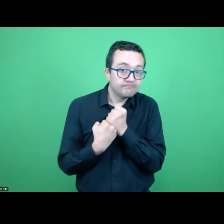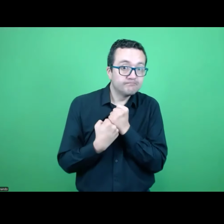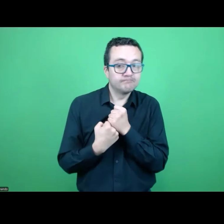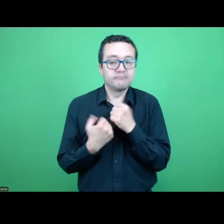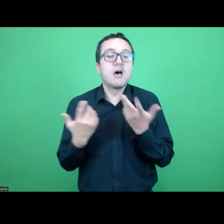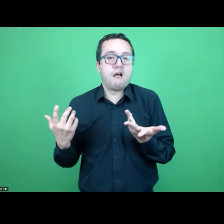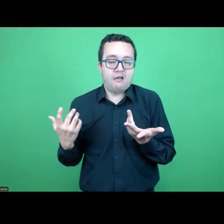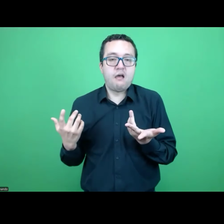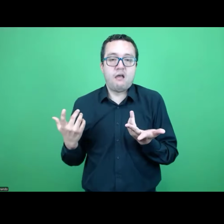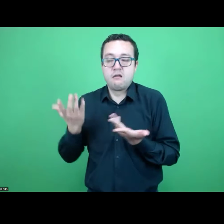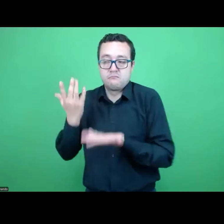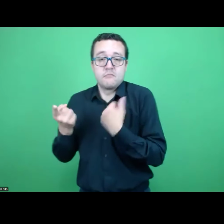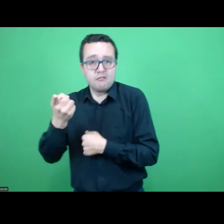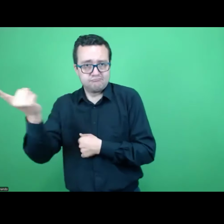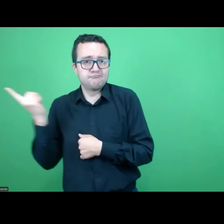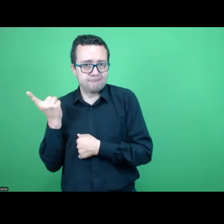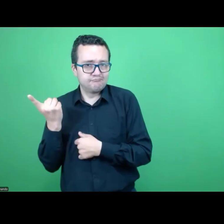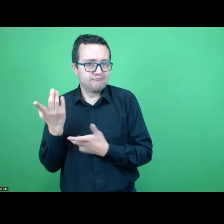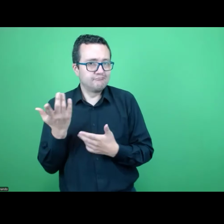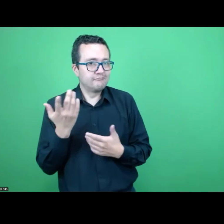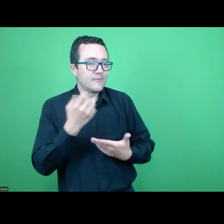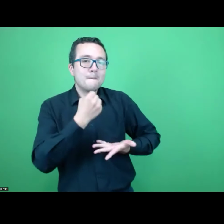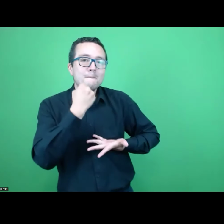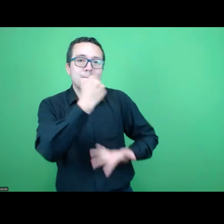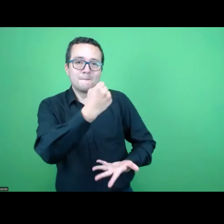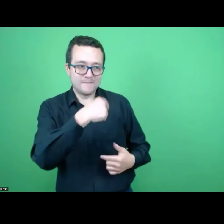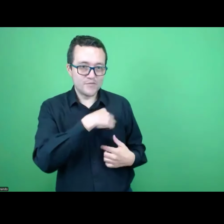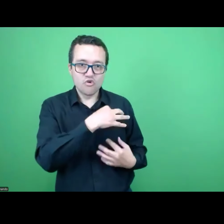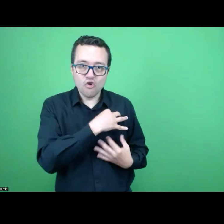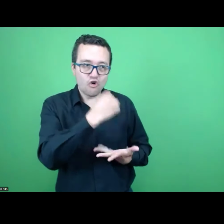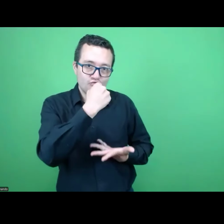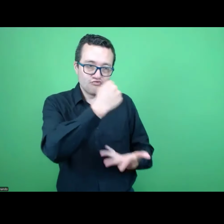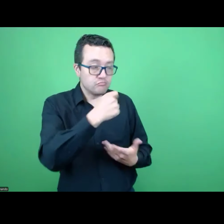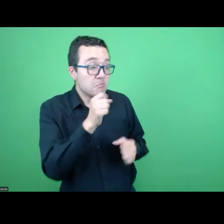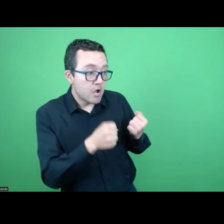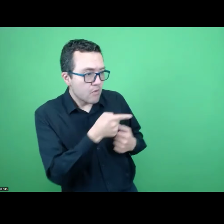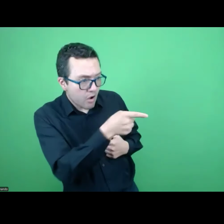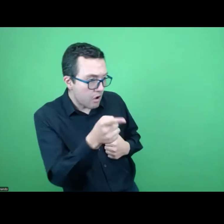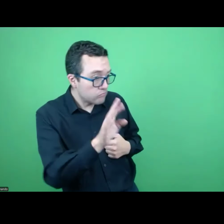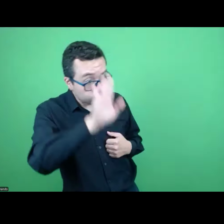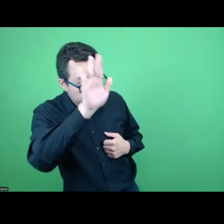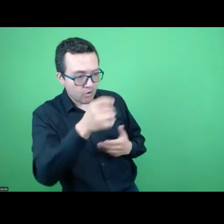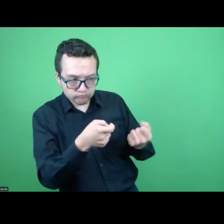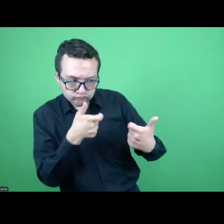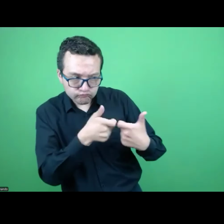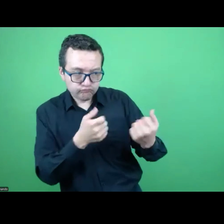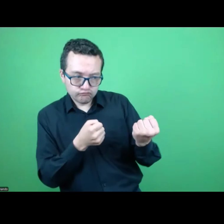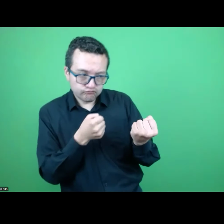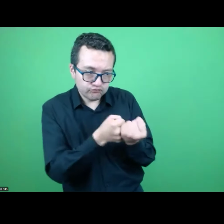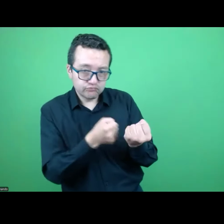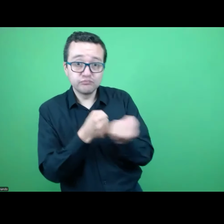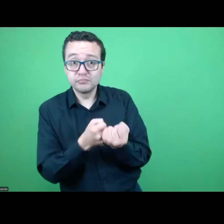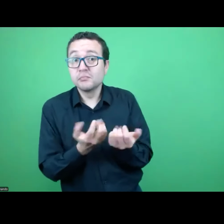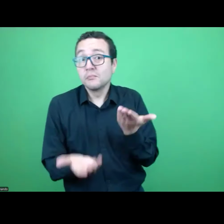replies the funding aspect of the question. Of course, the commitment mechanism is a